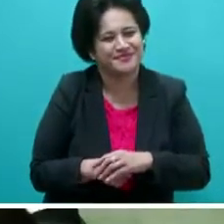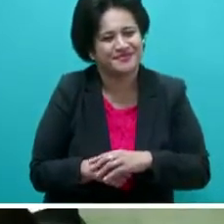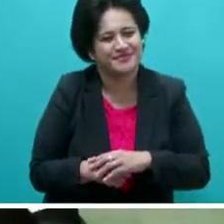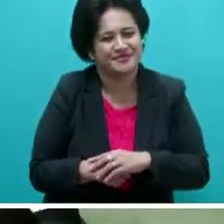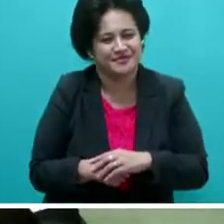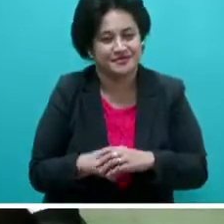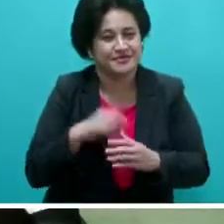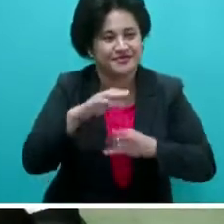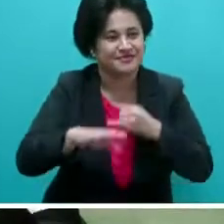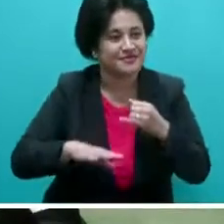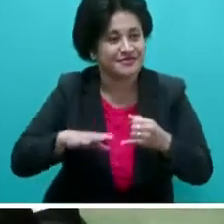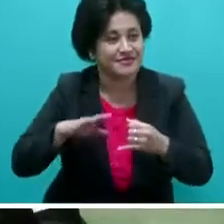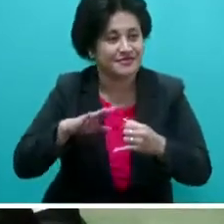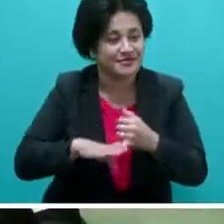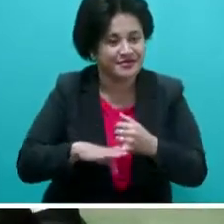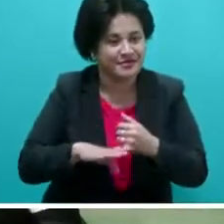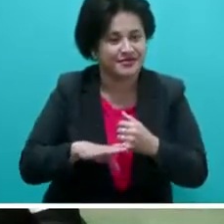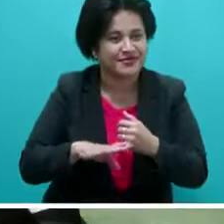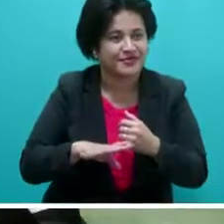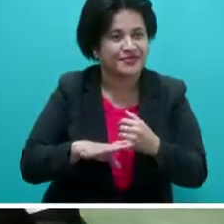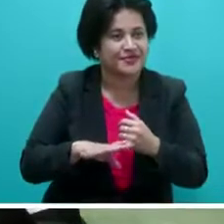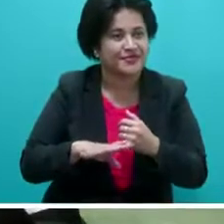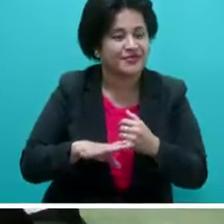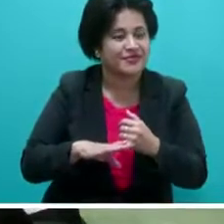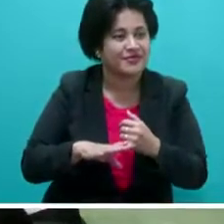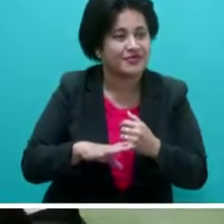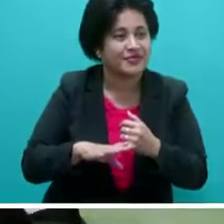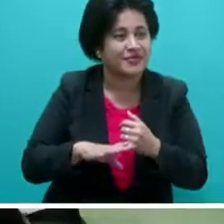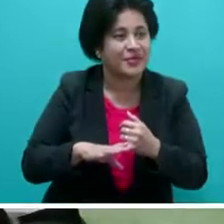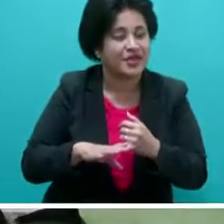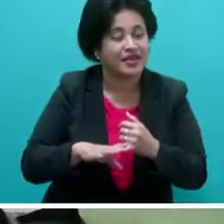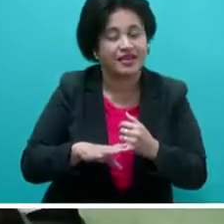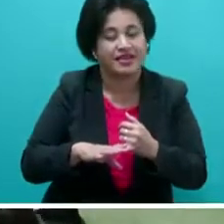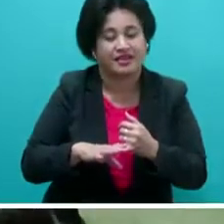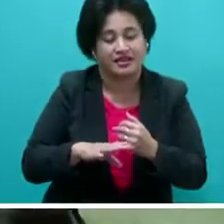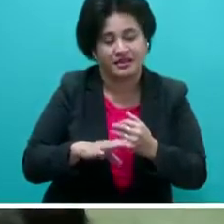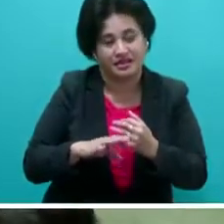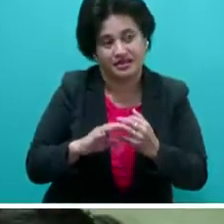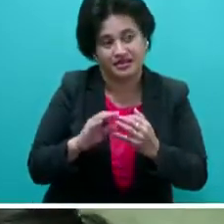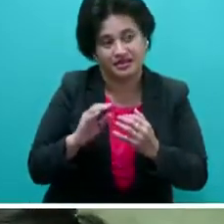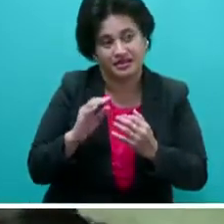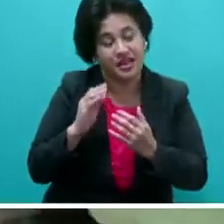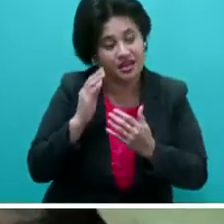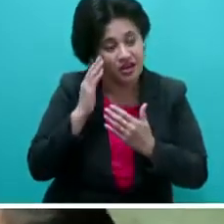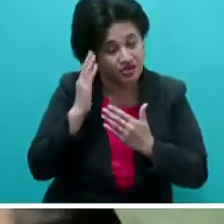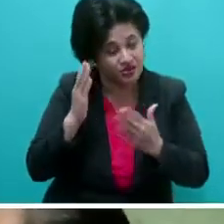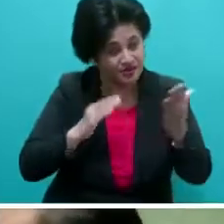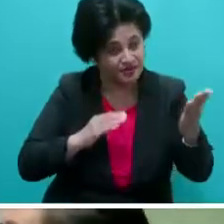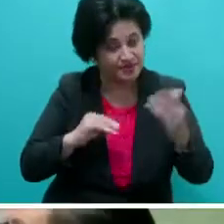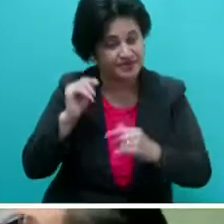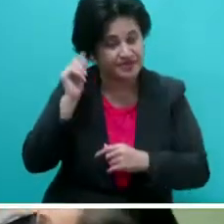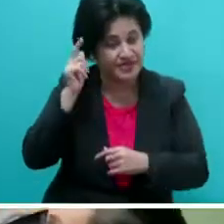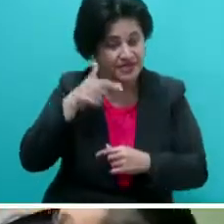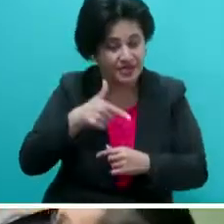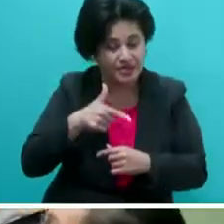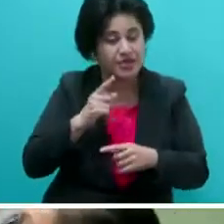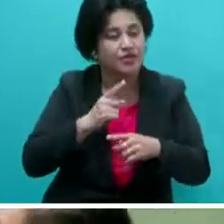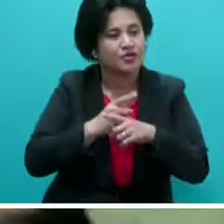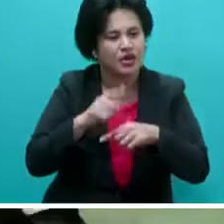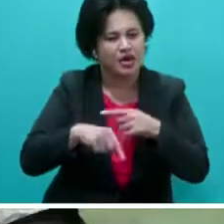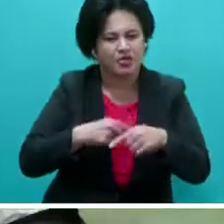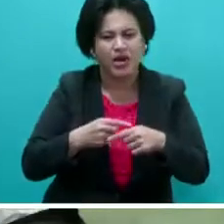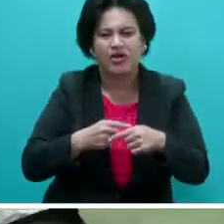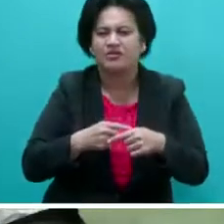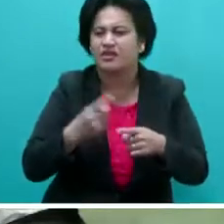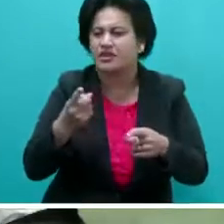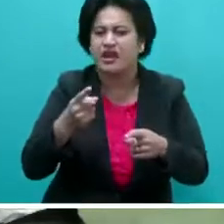Last point, Mr. Speaker, sir. Mr. Speaker, sir, Honorable Geringat Tambua talked about the morale of the police being so